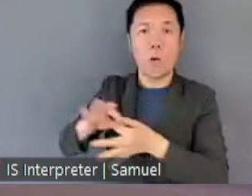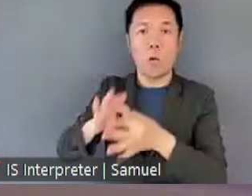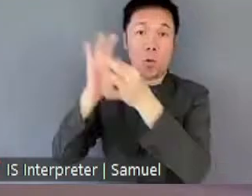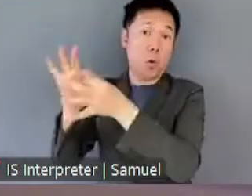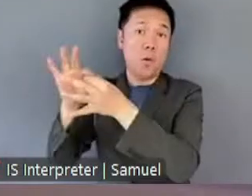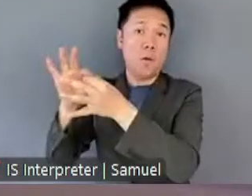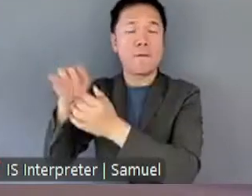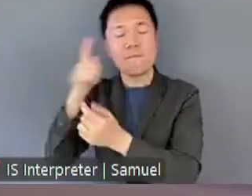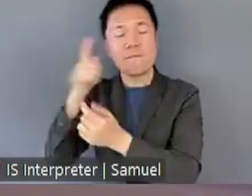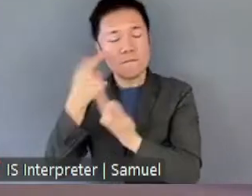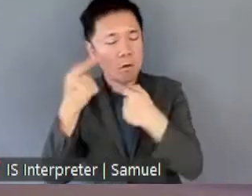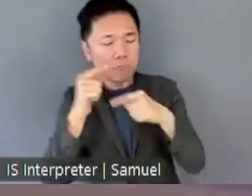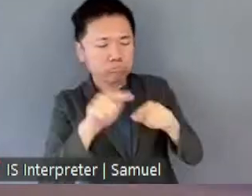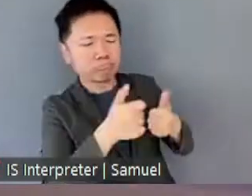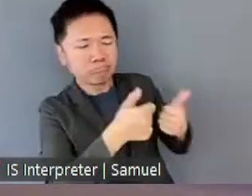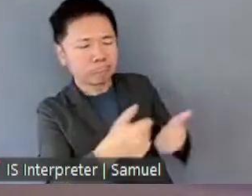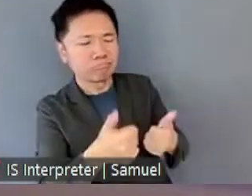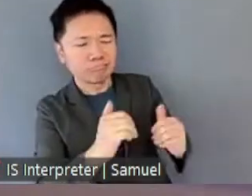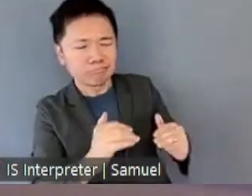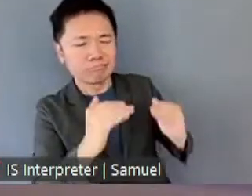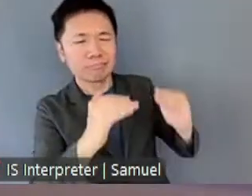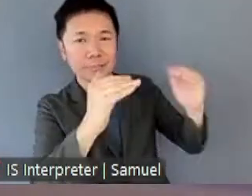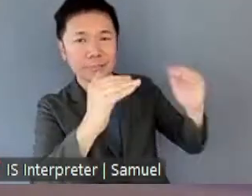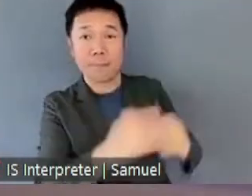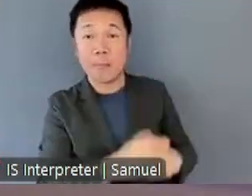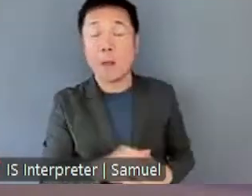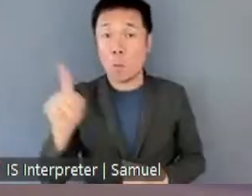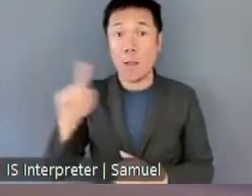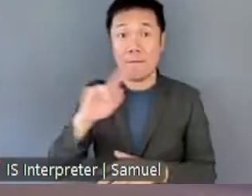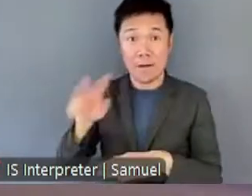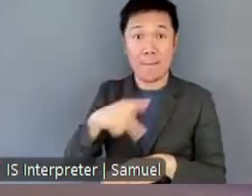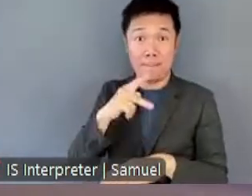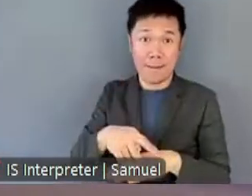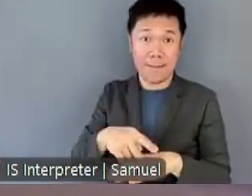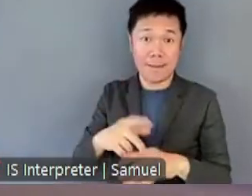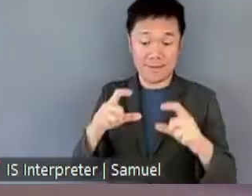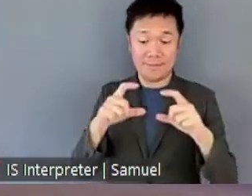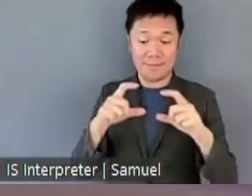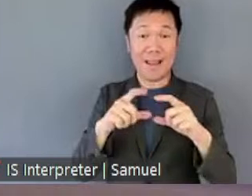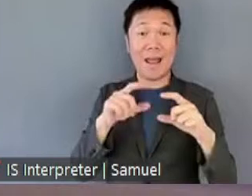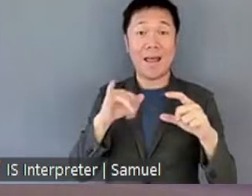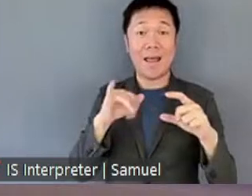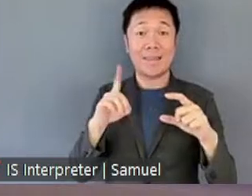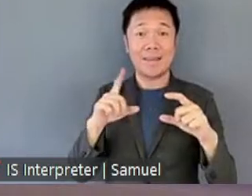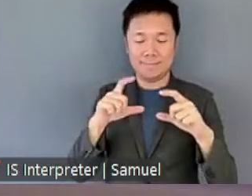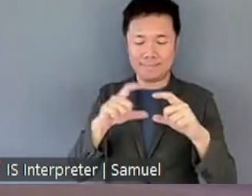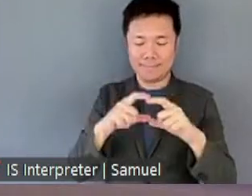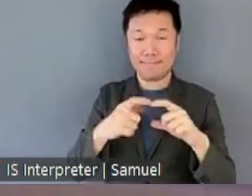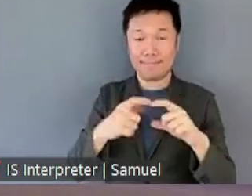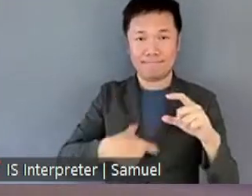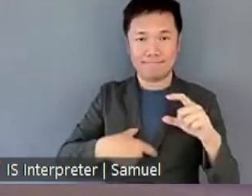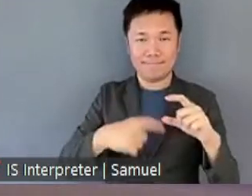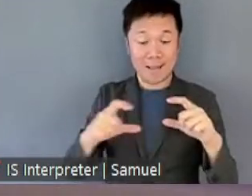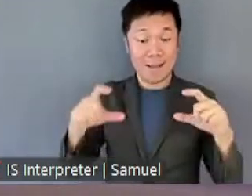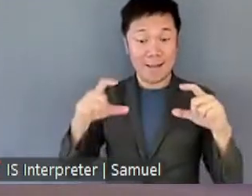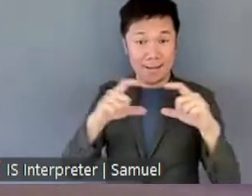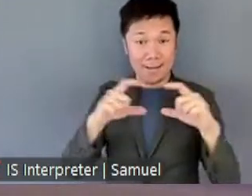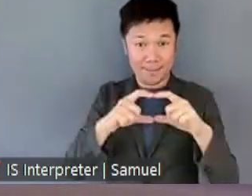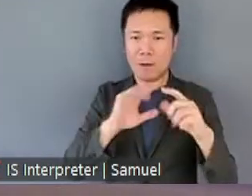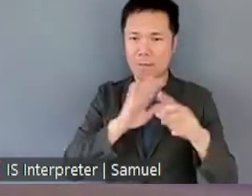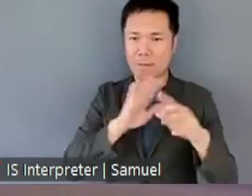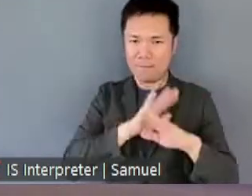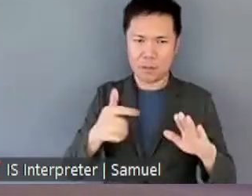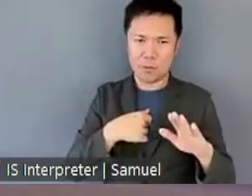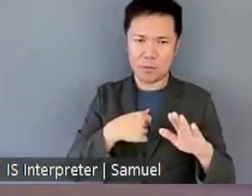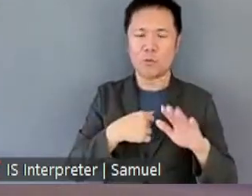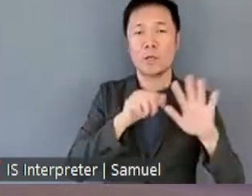effort. Our digital national ID, with outstanding 83 million generated digital national ID,